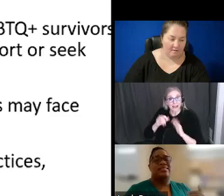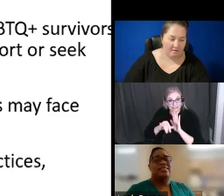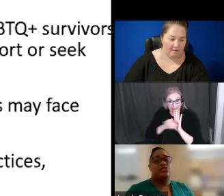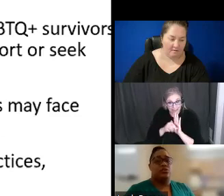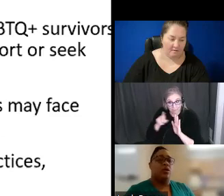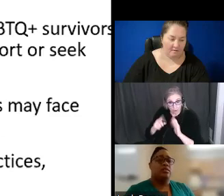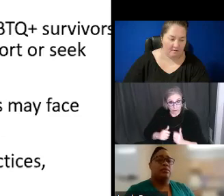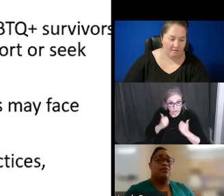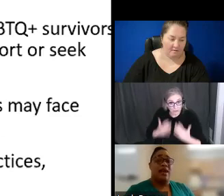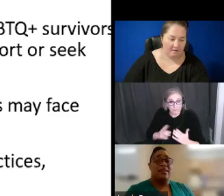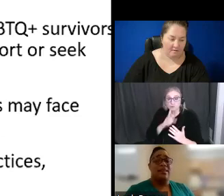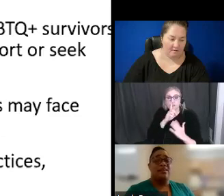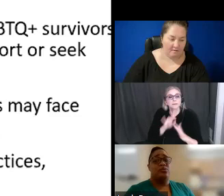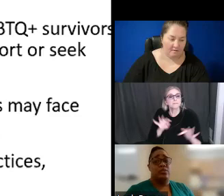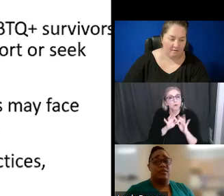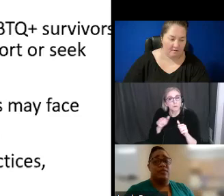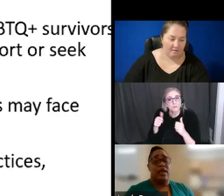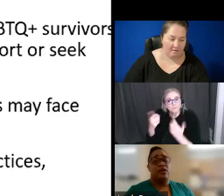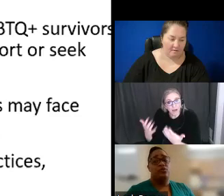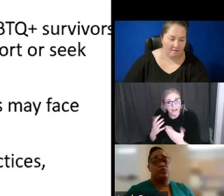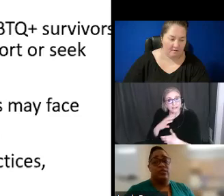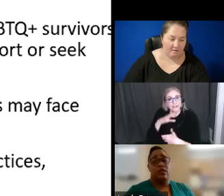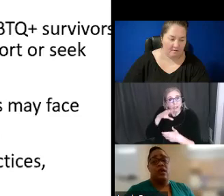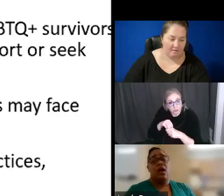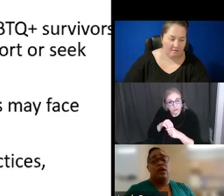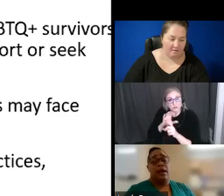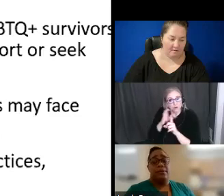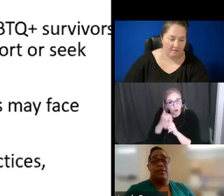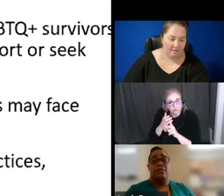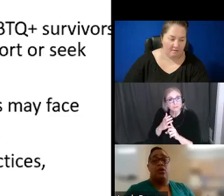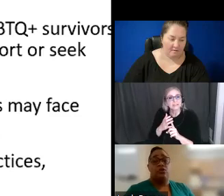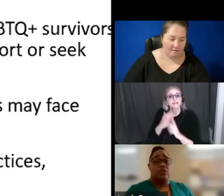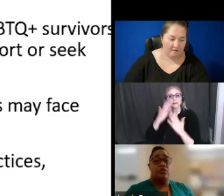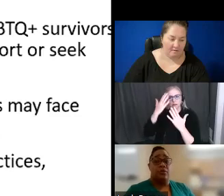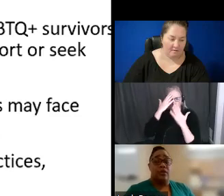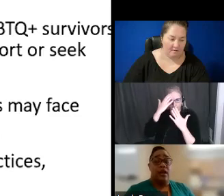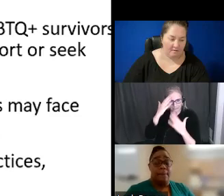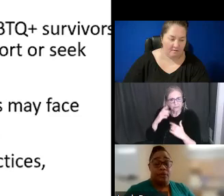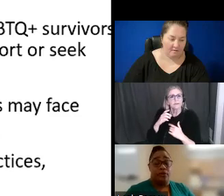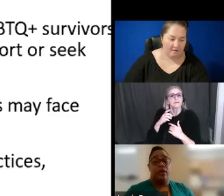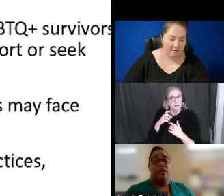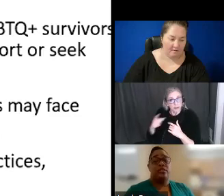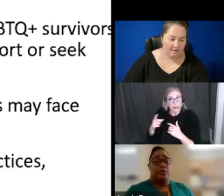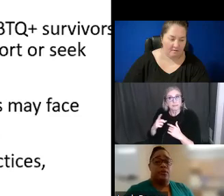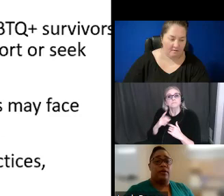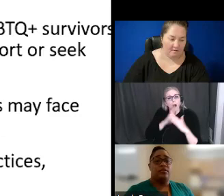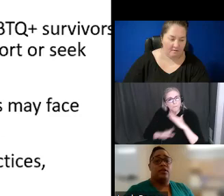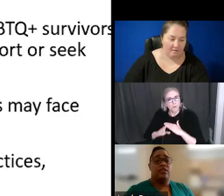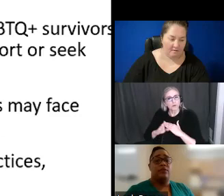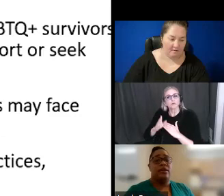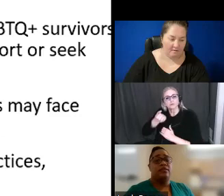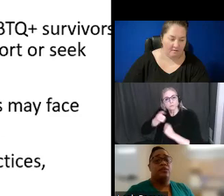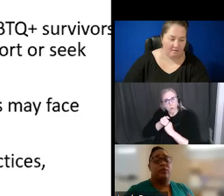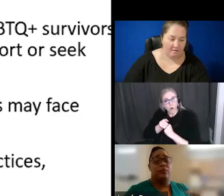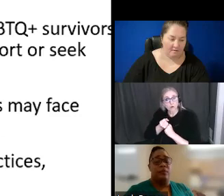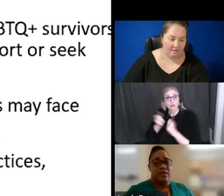is essential to providing that inclusive and culturally competent but culturally humble support.